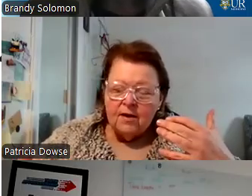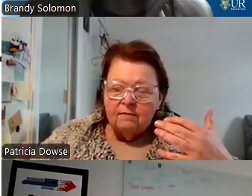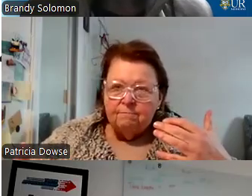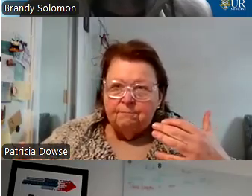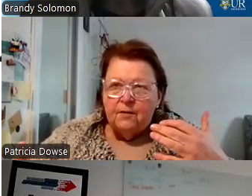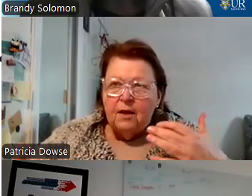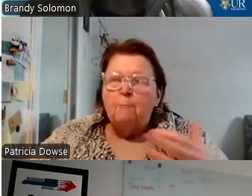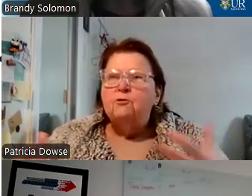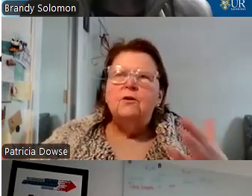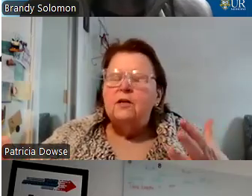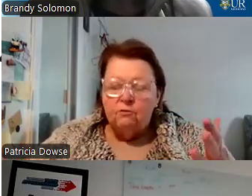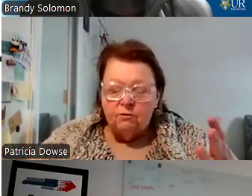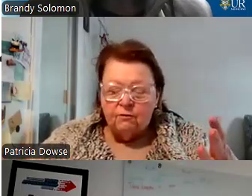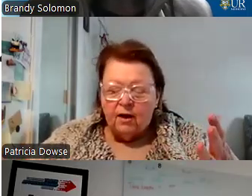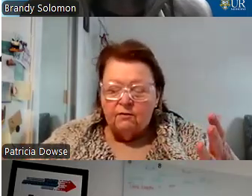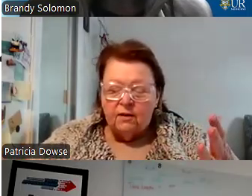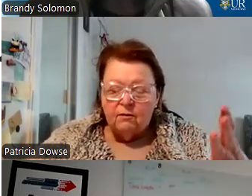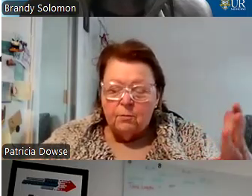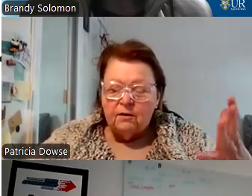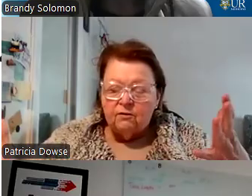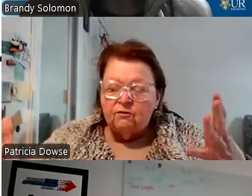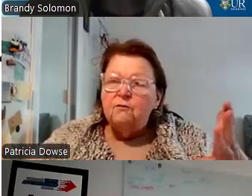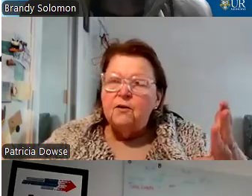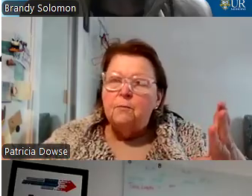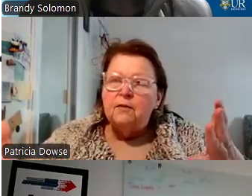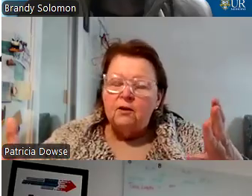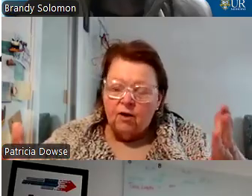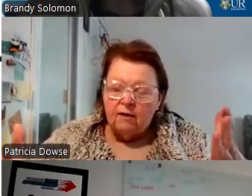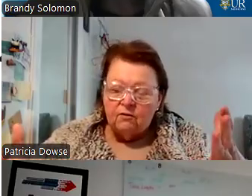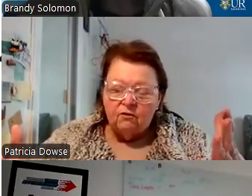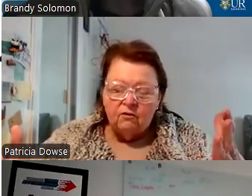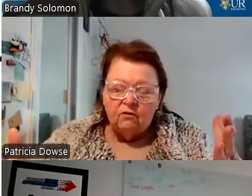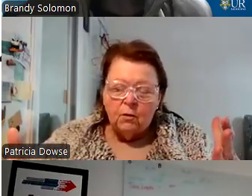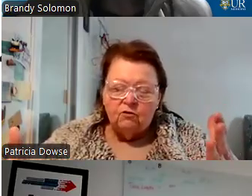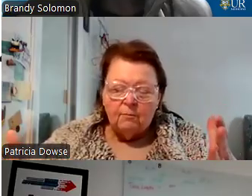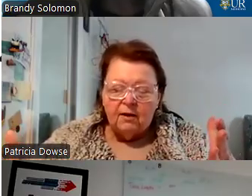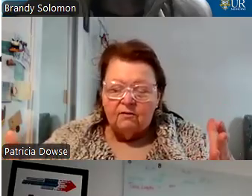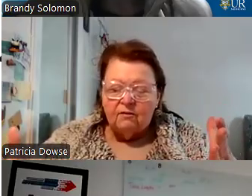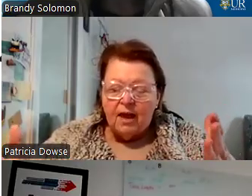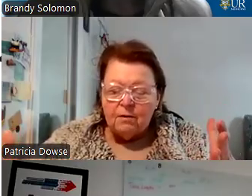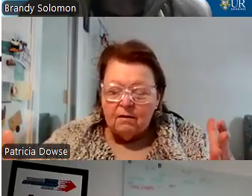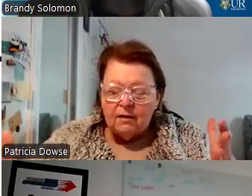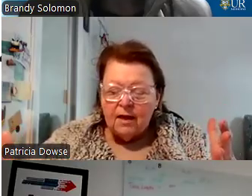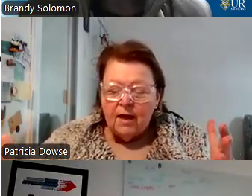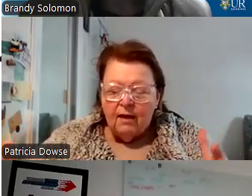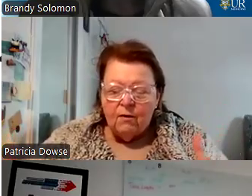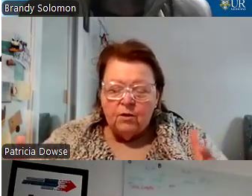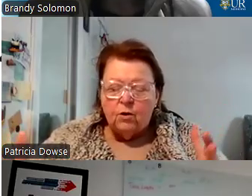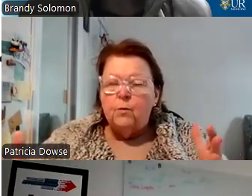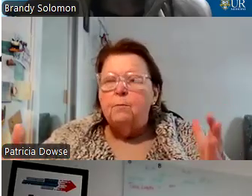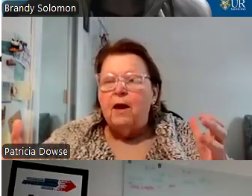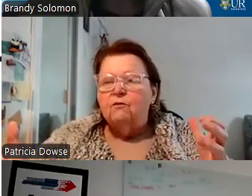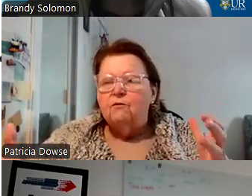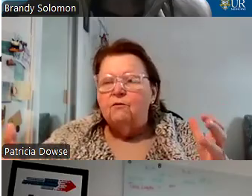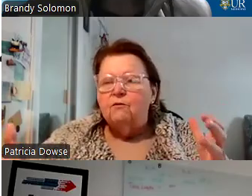have the opportunity to do different kinds of things. Abilities are different, but they drive decisions as to what job tasks can be done, and then when